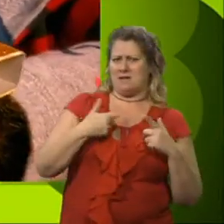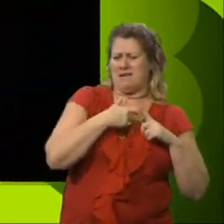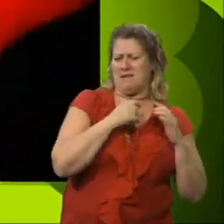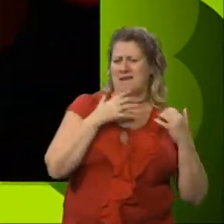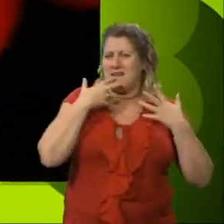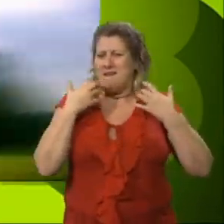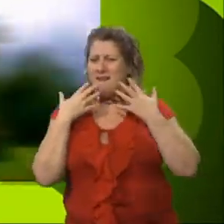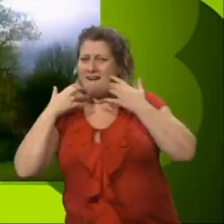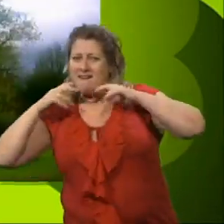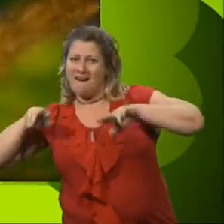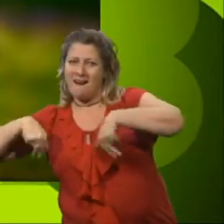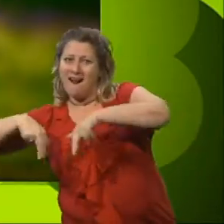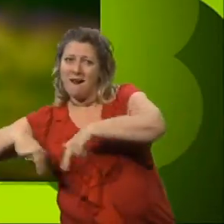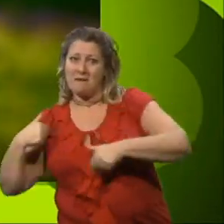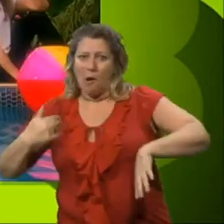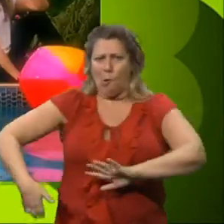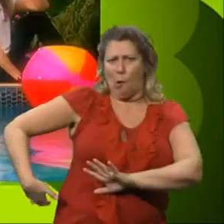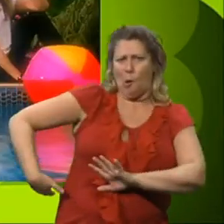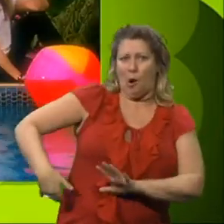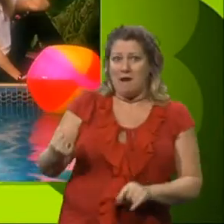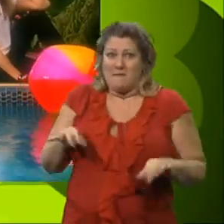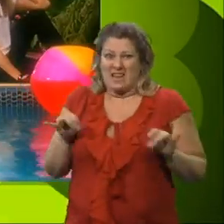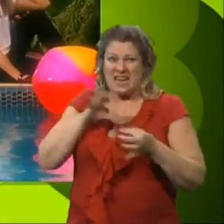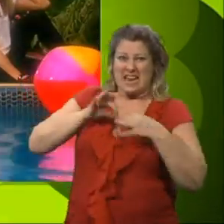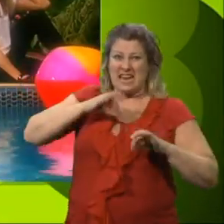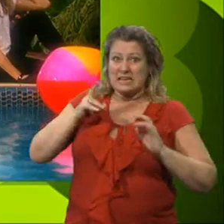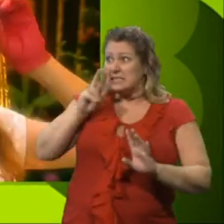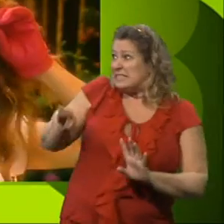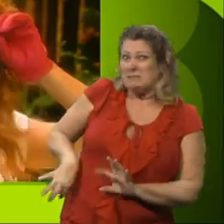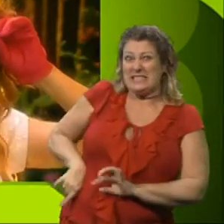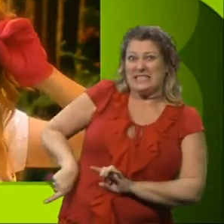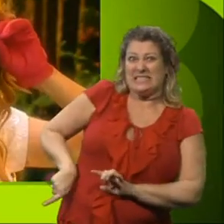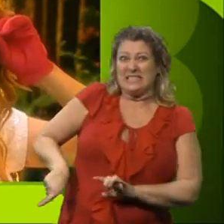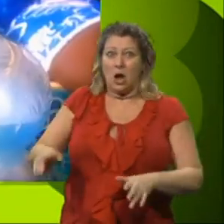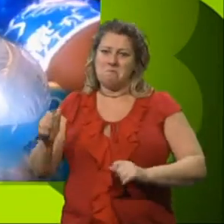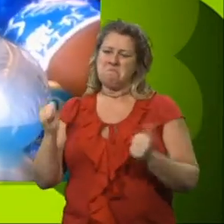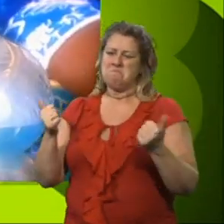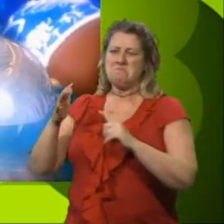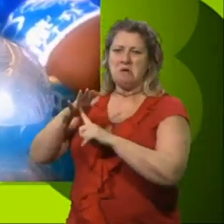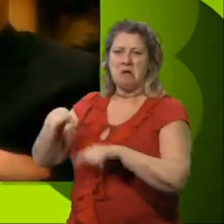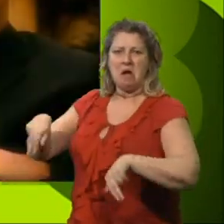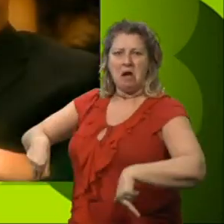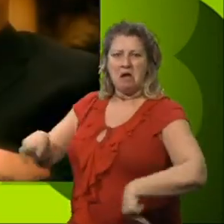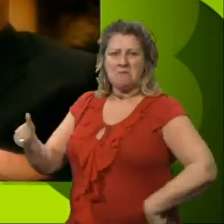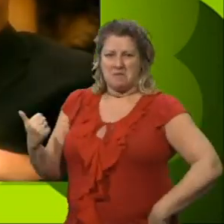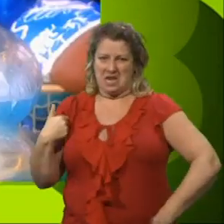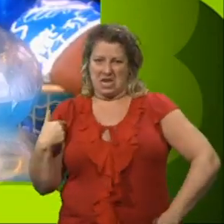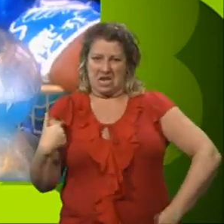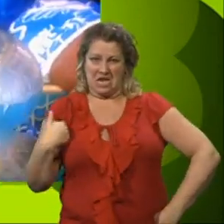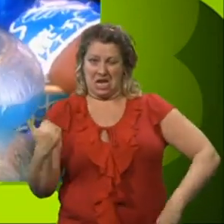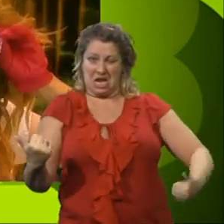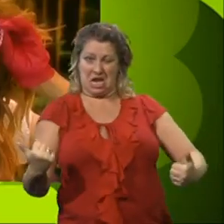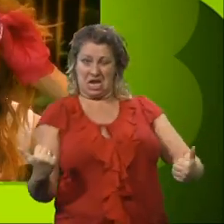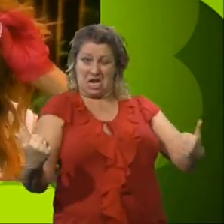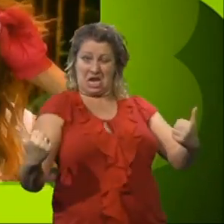Shove his fleas, and when I see a tweet, I go pee! Top dog! Top dog! Top dog! That's me! He's the coolest